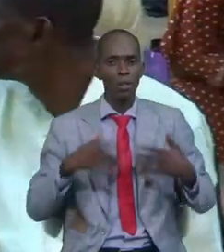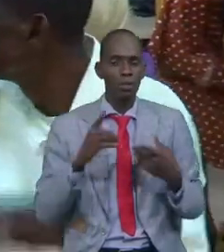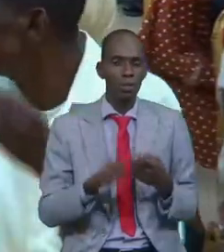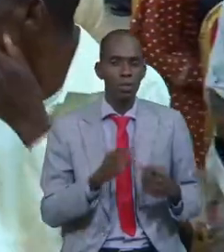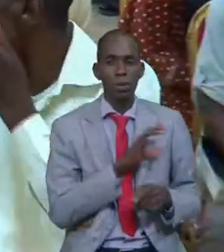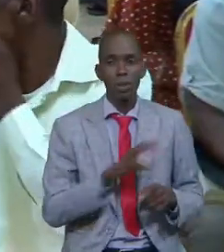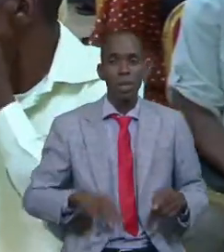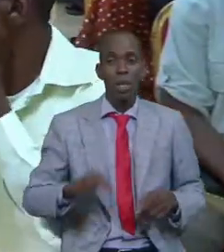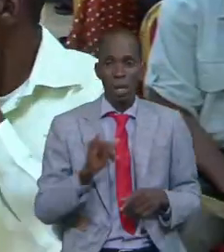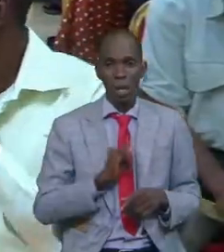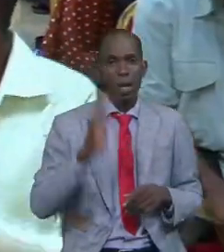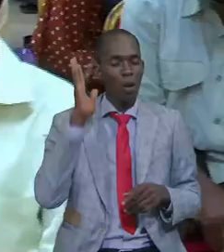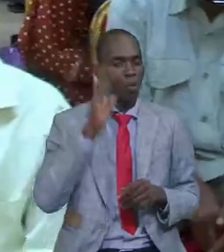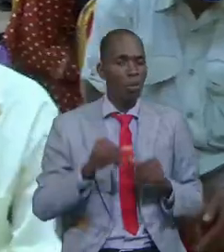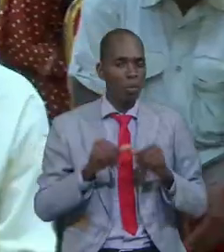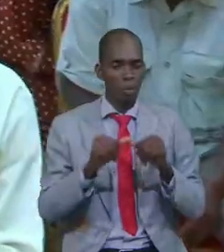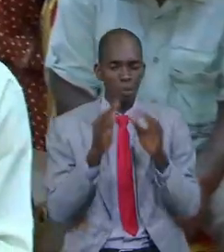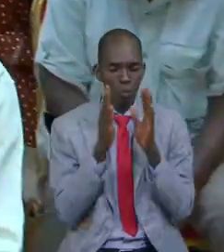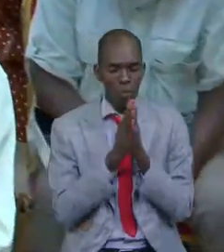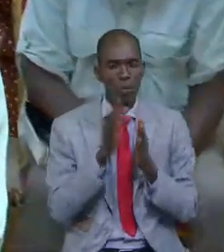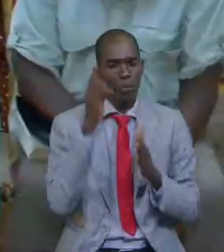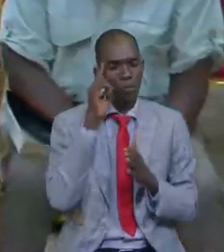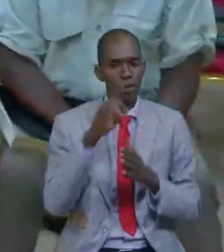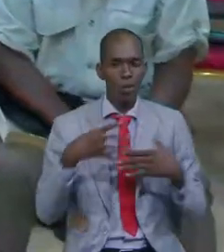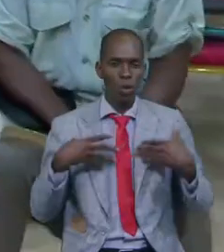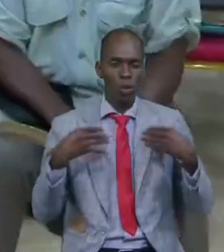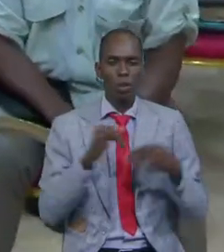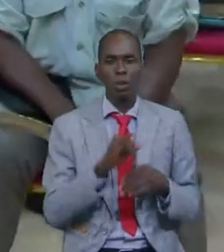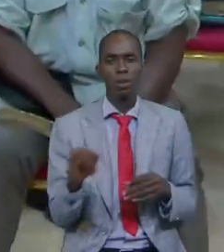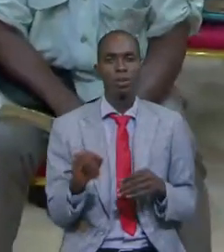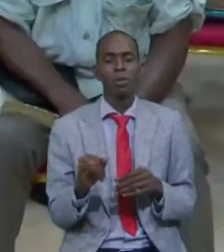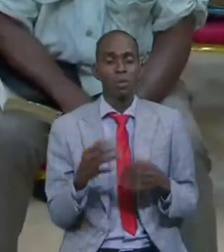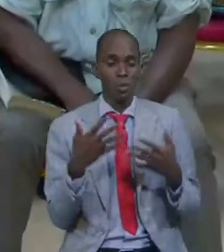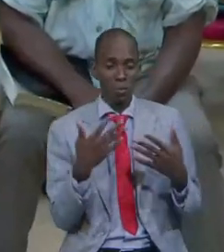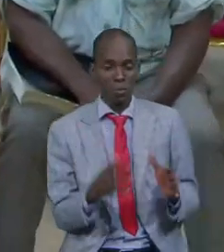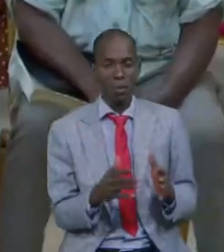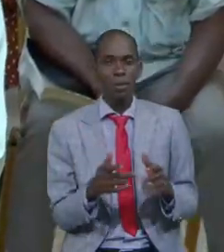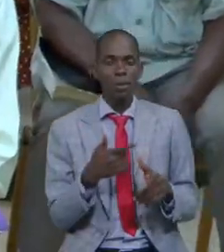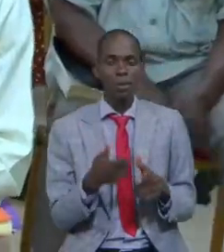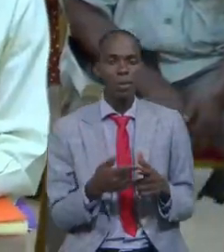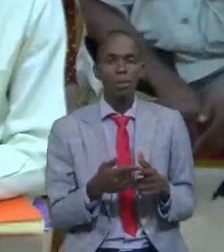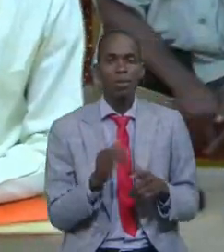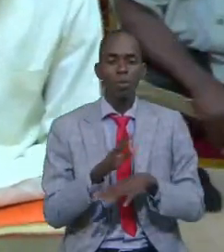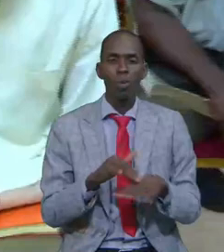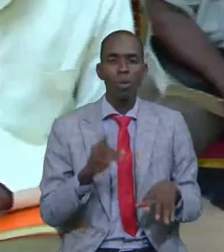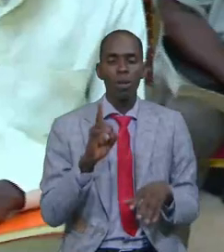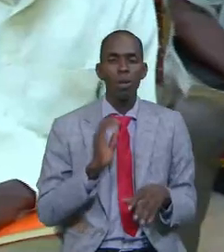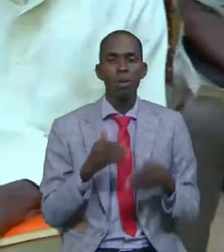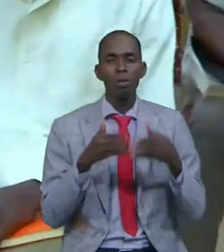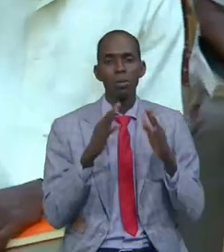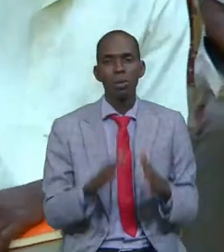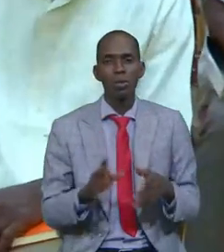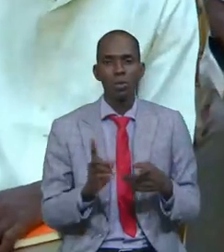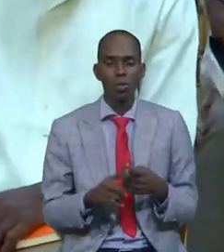your healing, but before then, let's finish this. We'll call on our pastor here to lead us during this